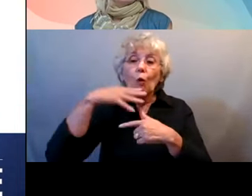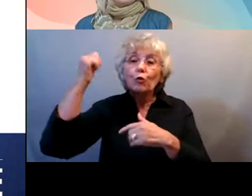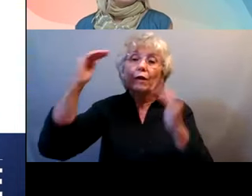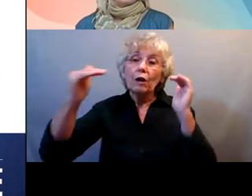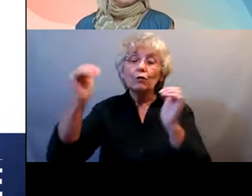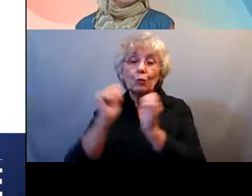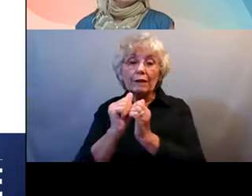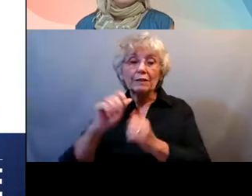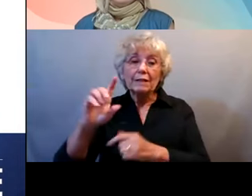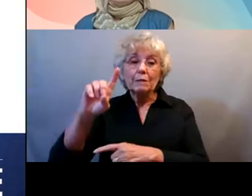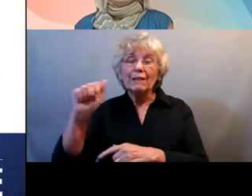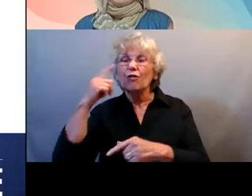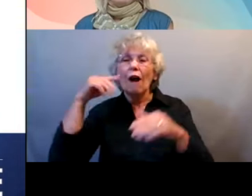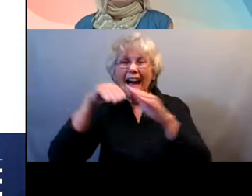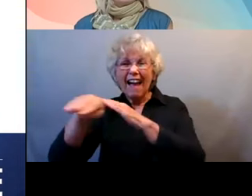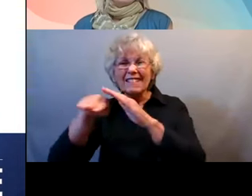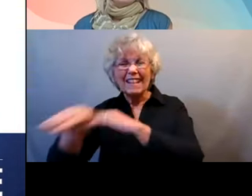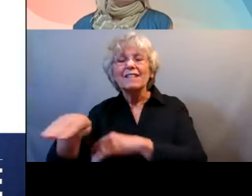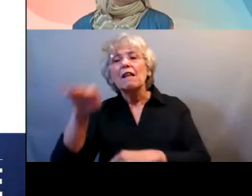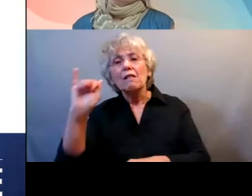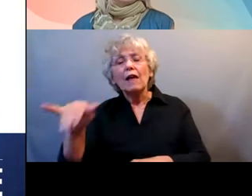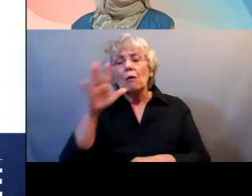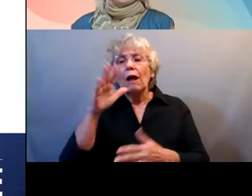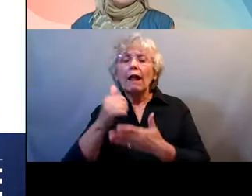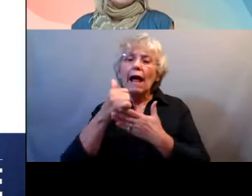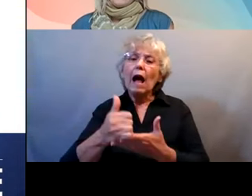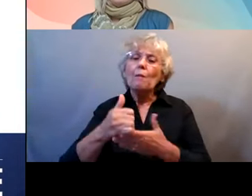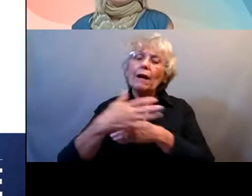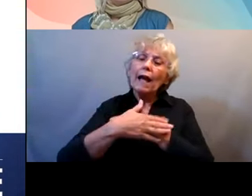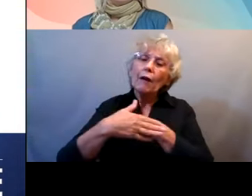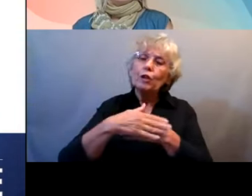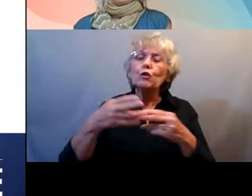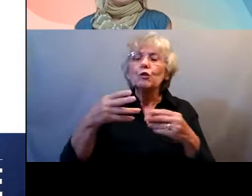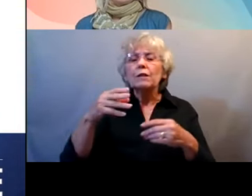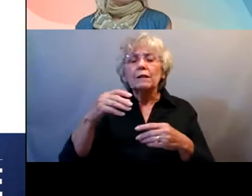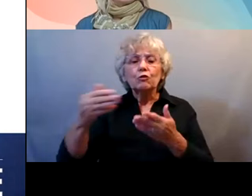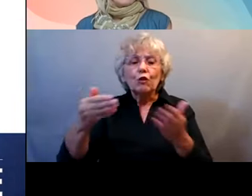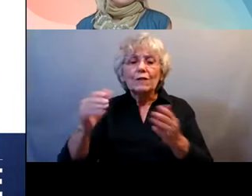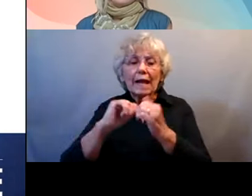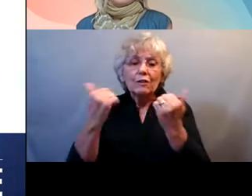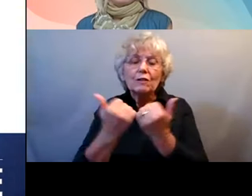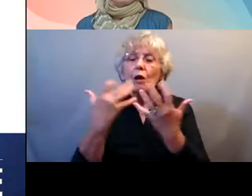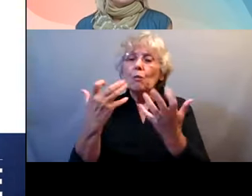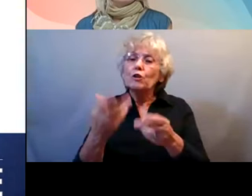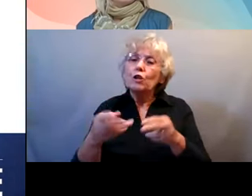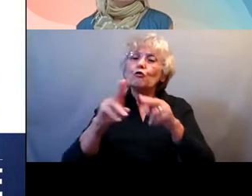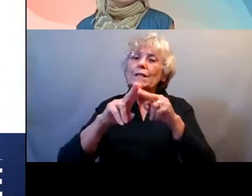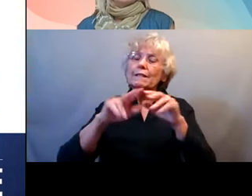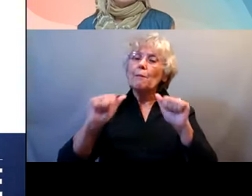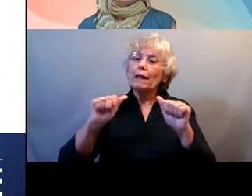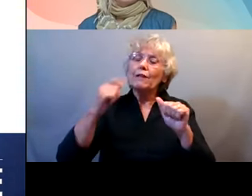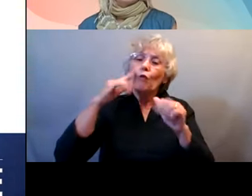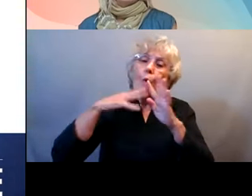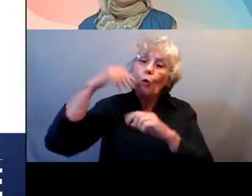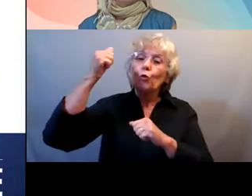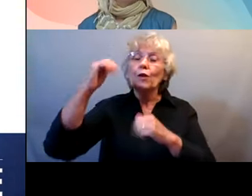that'll provide grants to county human services agencies who would like to increase access to technology for older adults